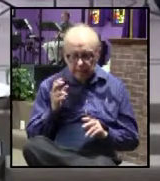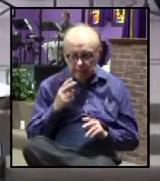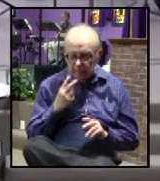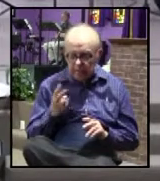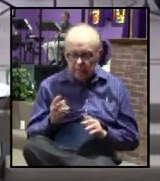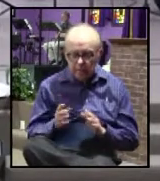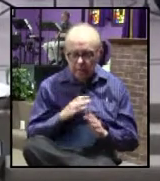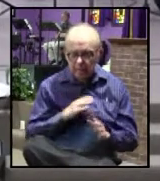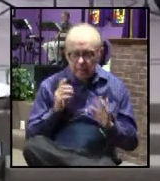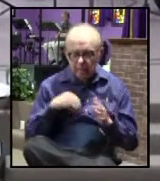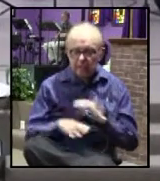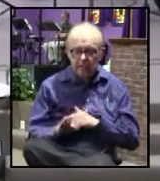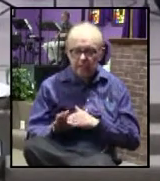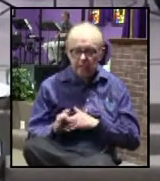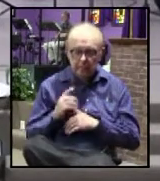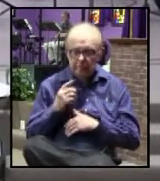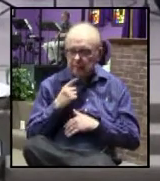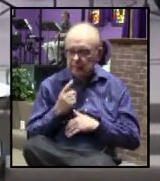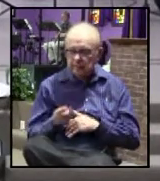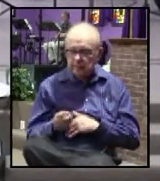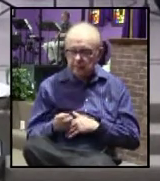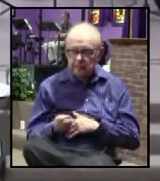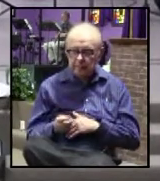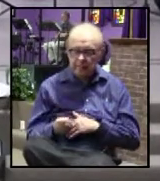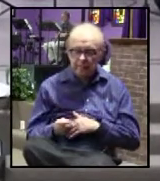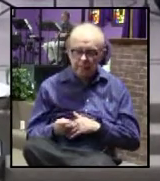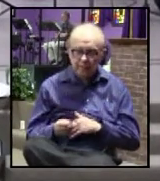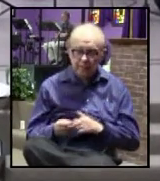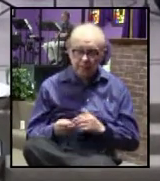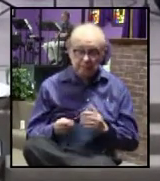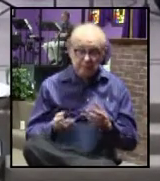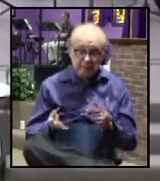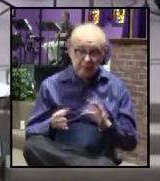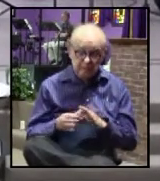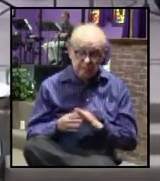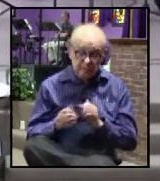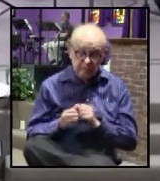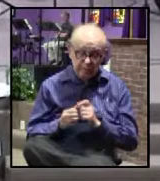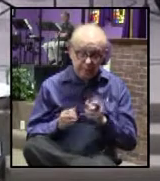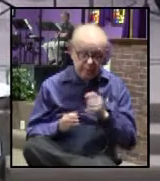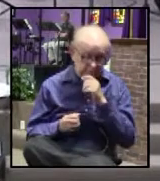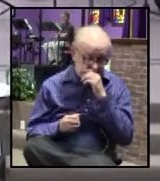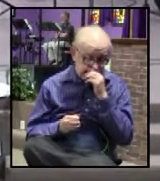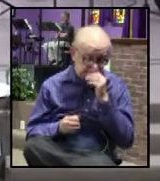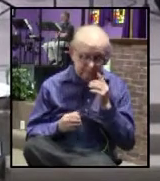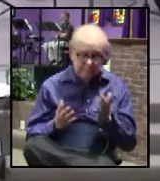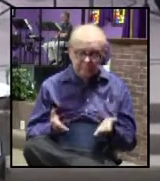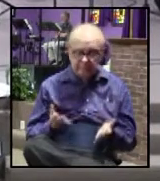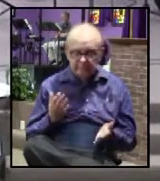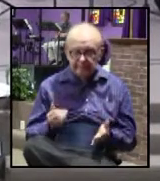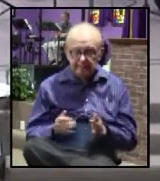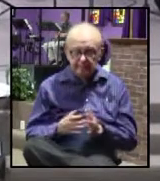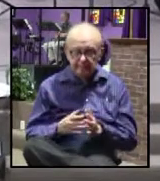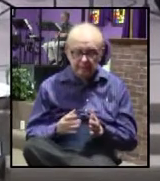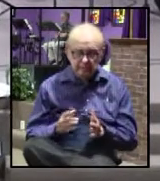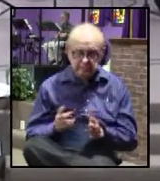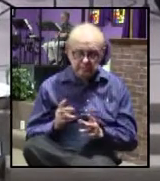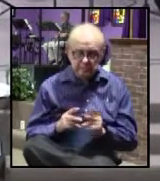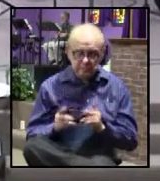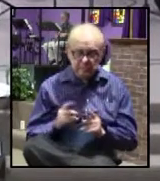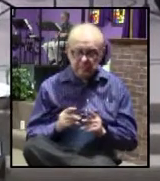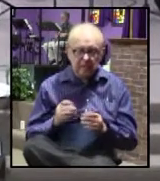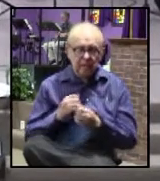can see Christ in you, and they can say, I want to belong. I want to belong here because these